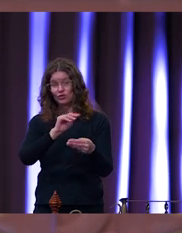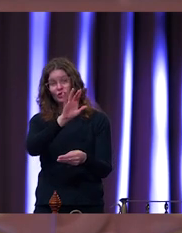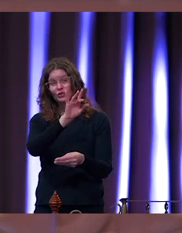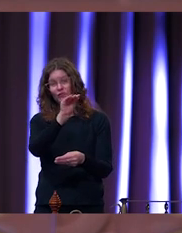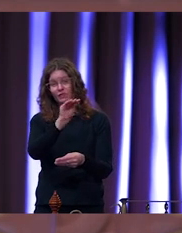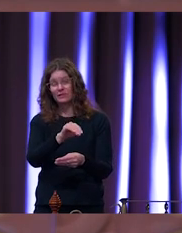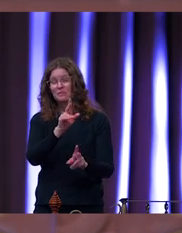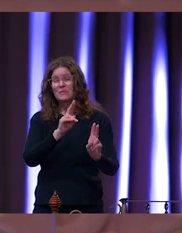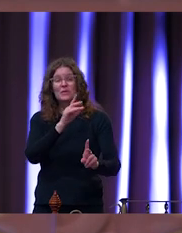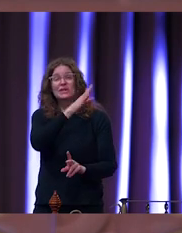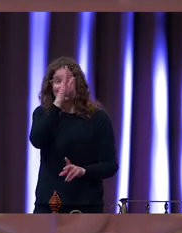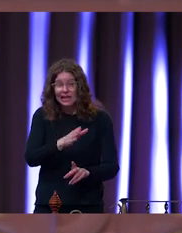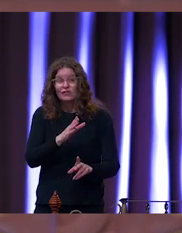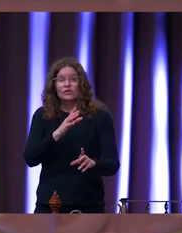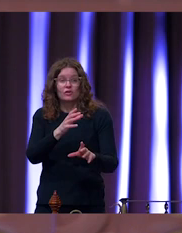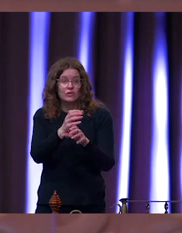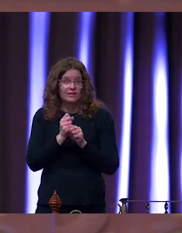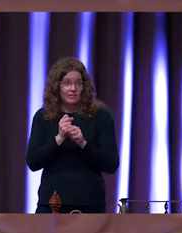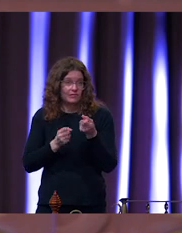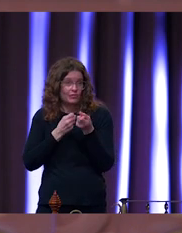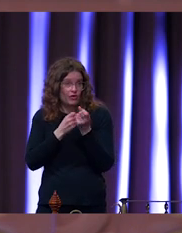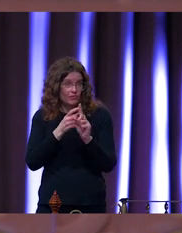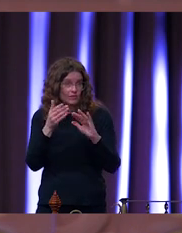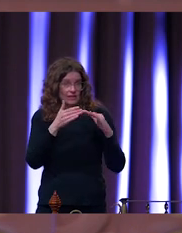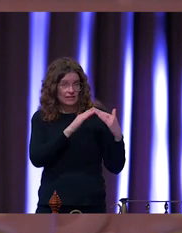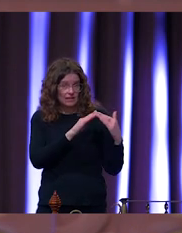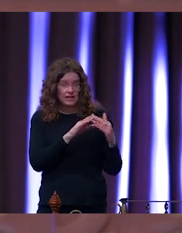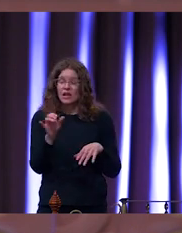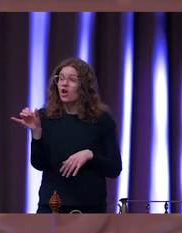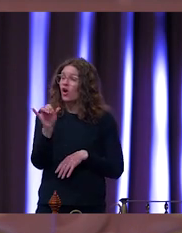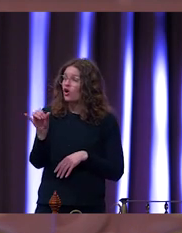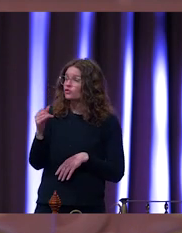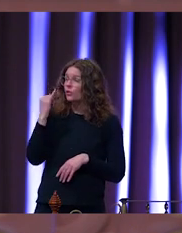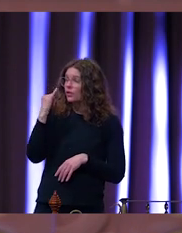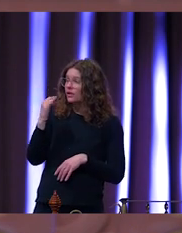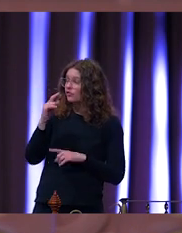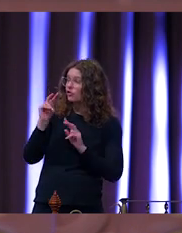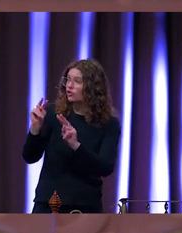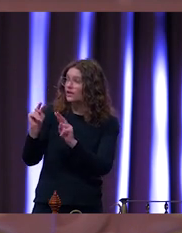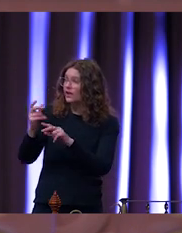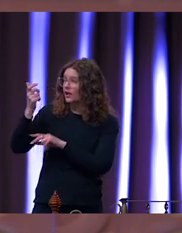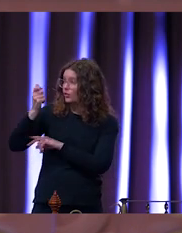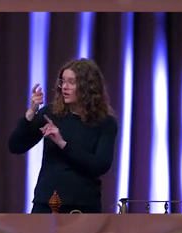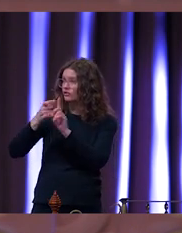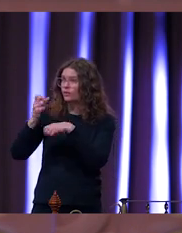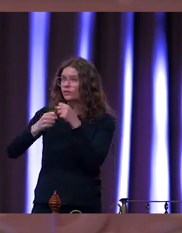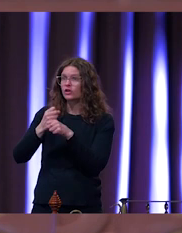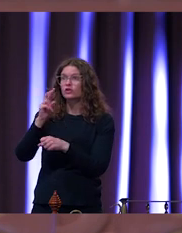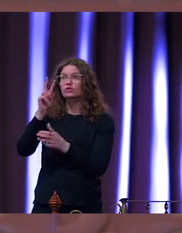received support from the city. And we're also seeing, if you looked at a map from grantees from 2019